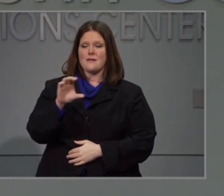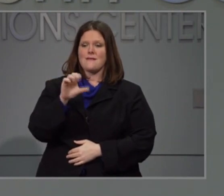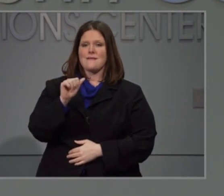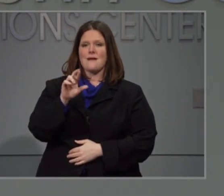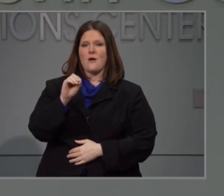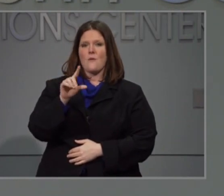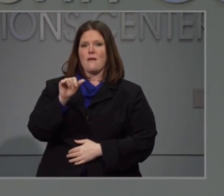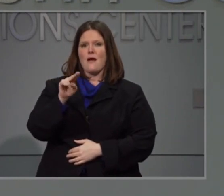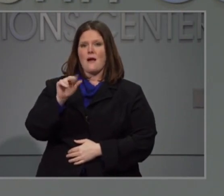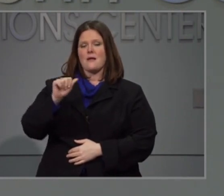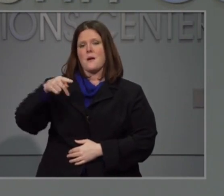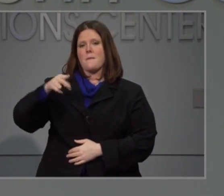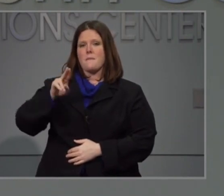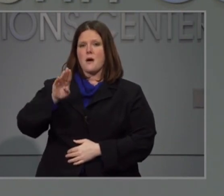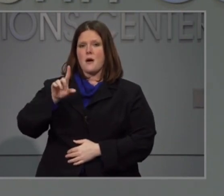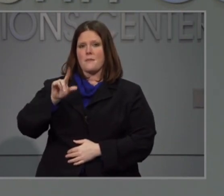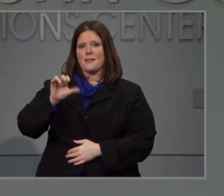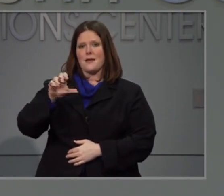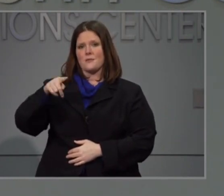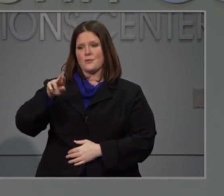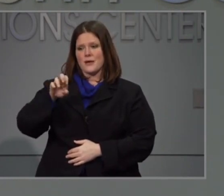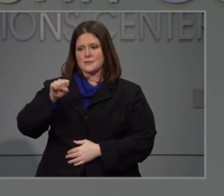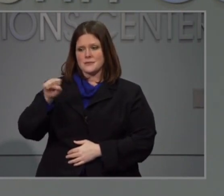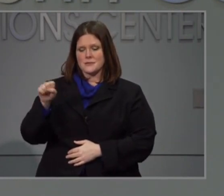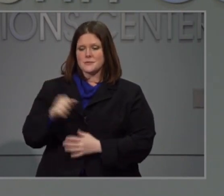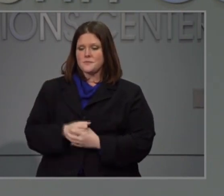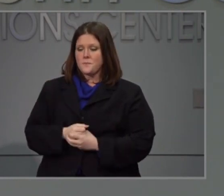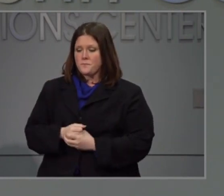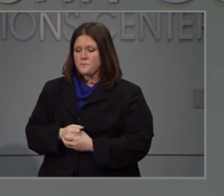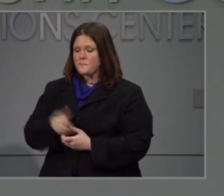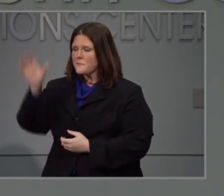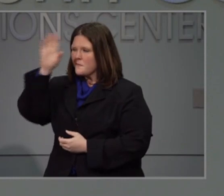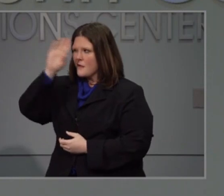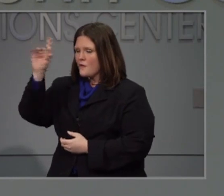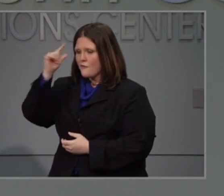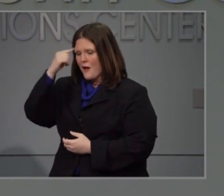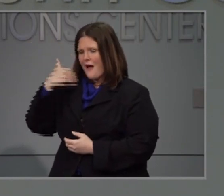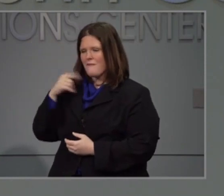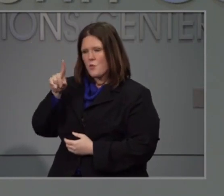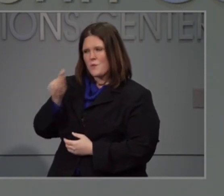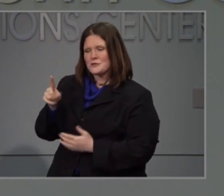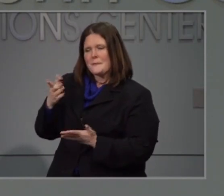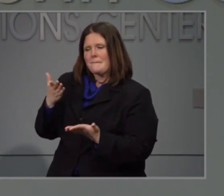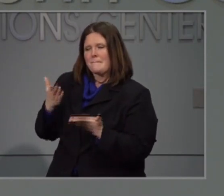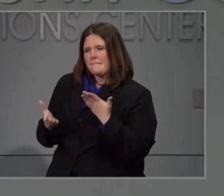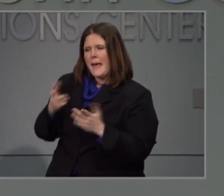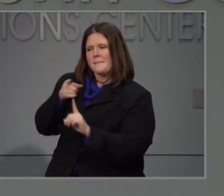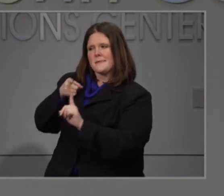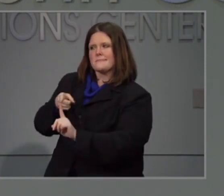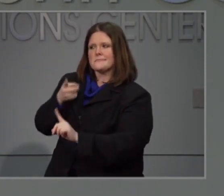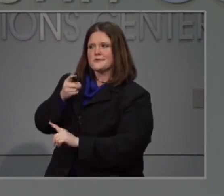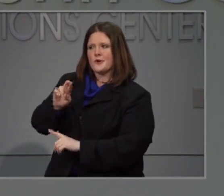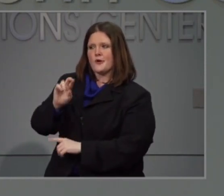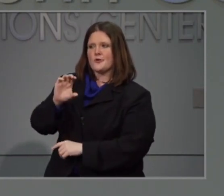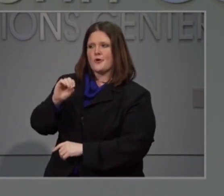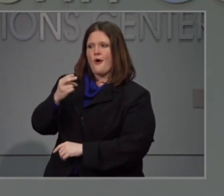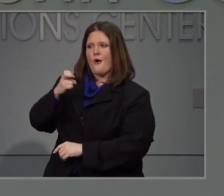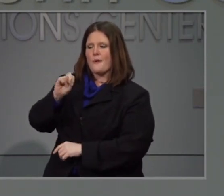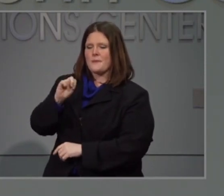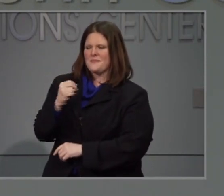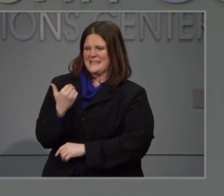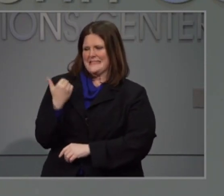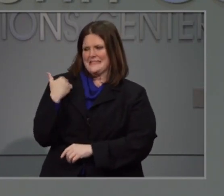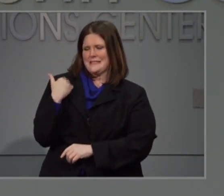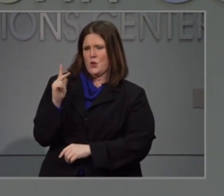Hi, Governor. This is Kate Martin with Carolina Public Press. I have a couple of questions, probably for Dr. Cohen. On the 23rd, you said